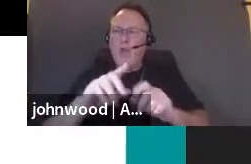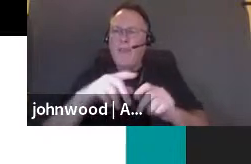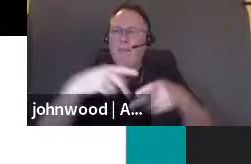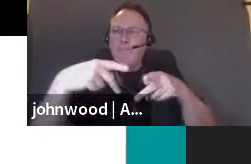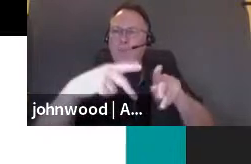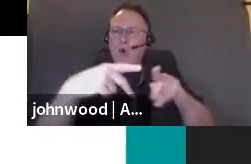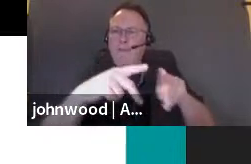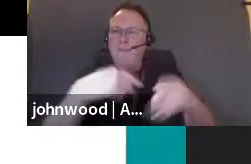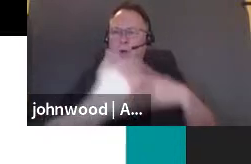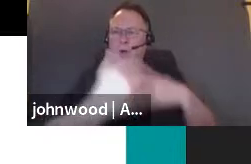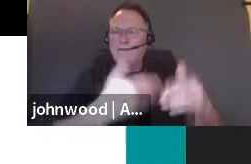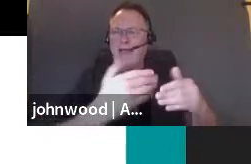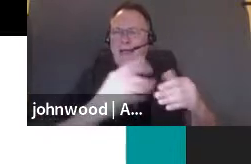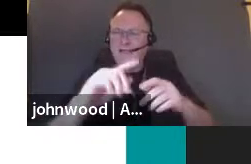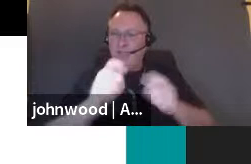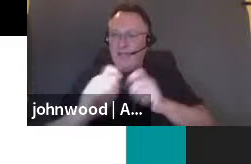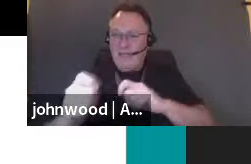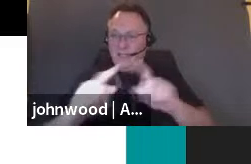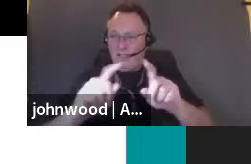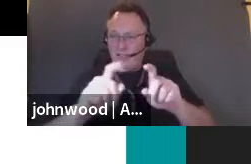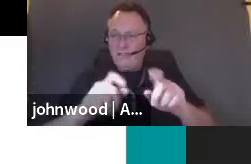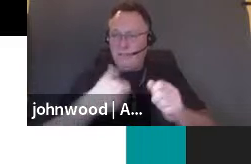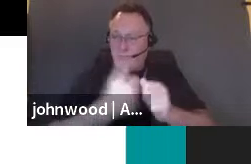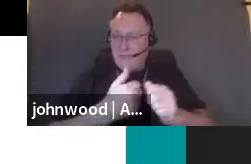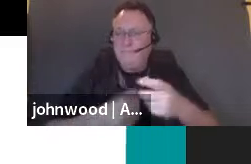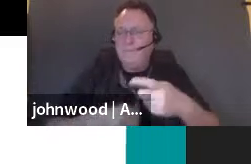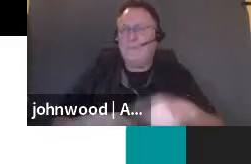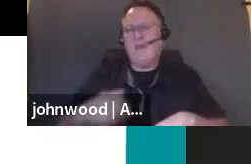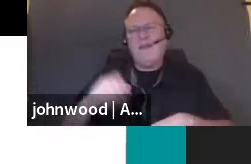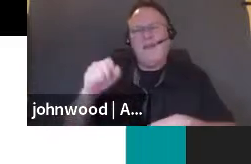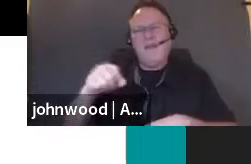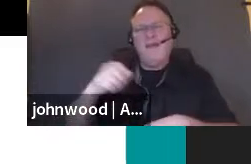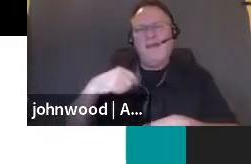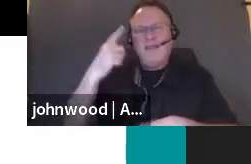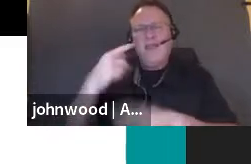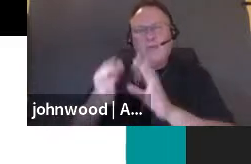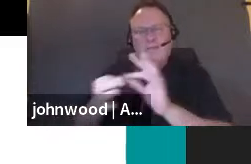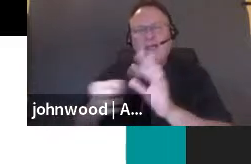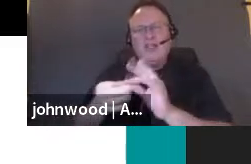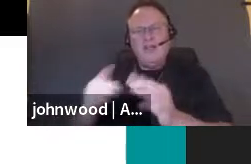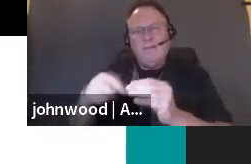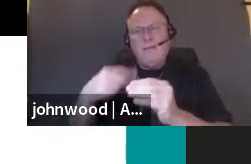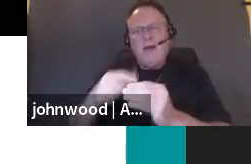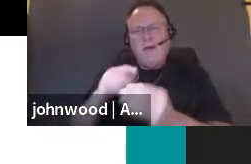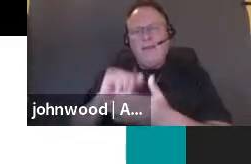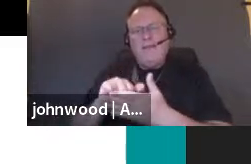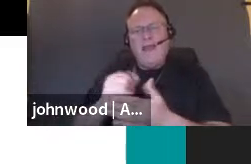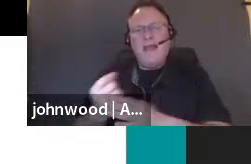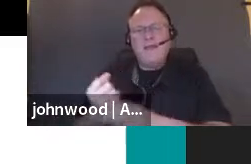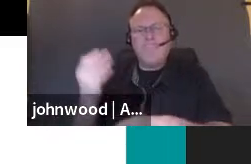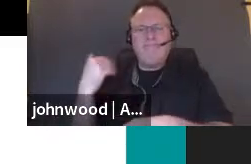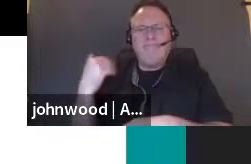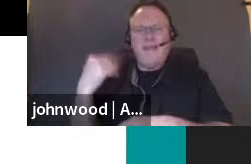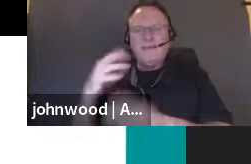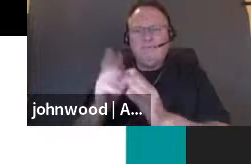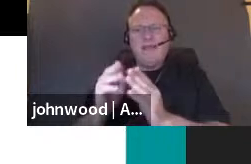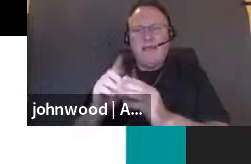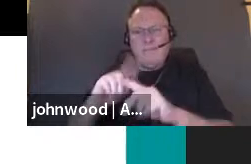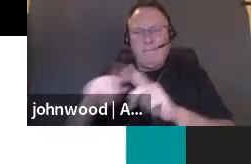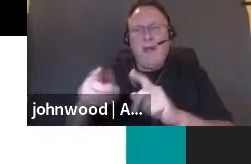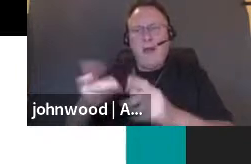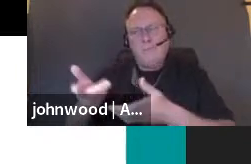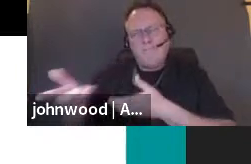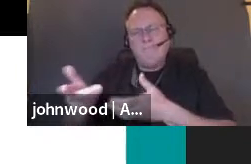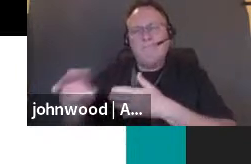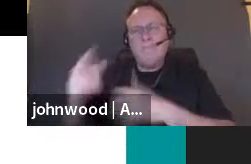question. I do believe we may have mentioned this at the last meeting, but we are actively coordinating with our federal